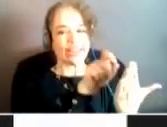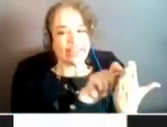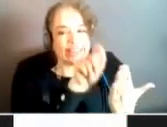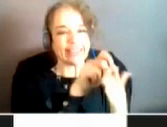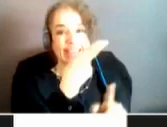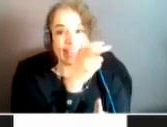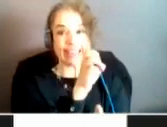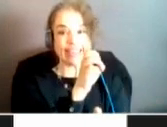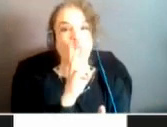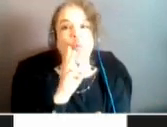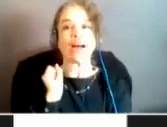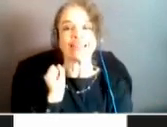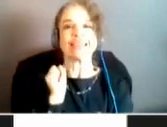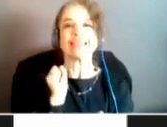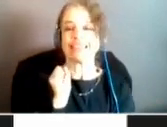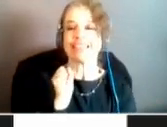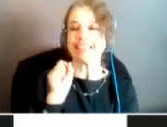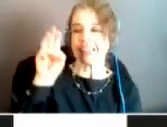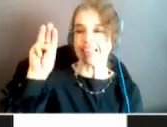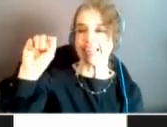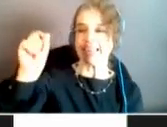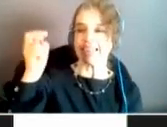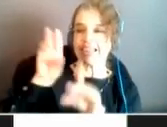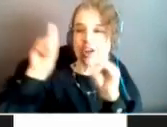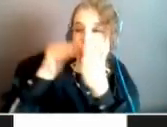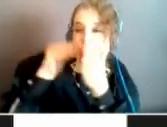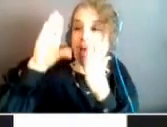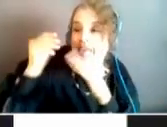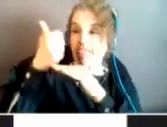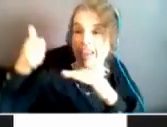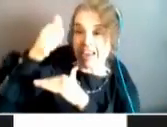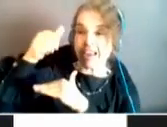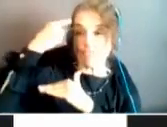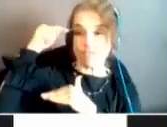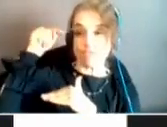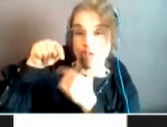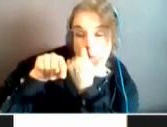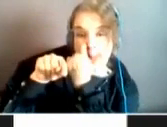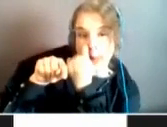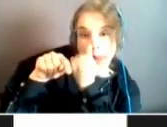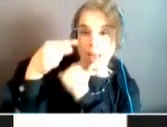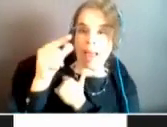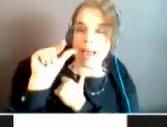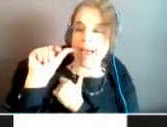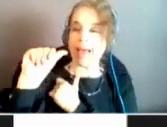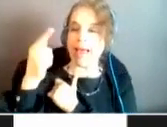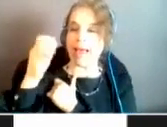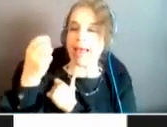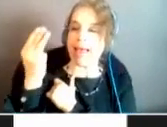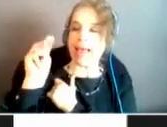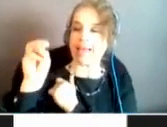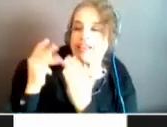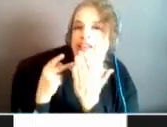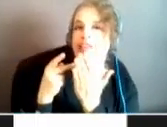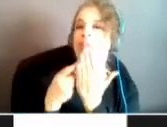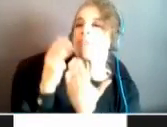was, he's a master's student in, for this MFT program. And his